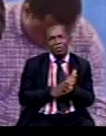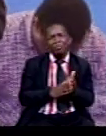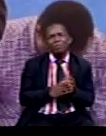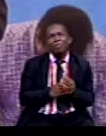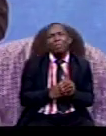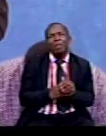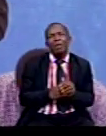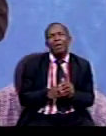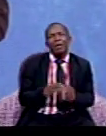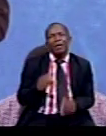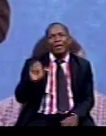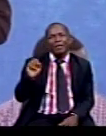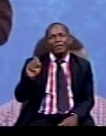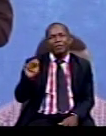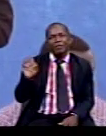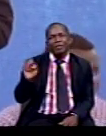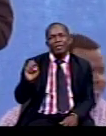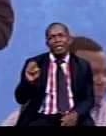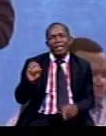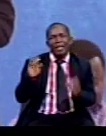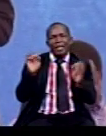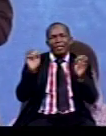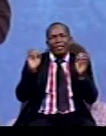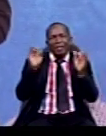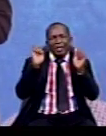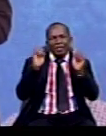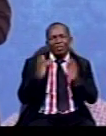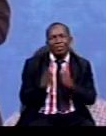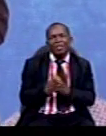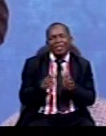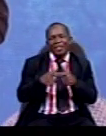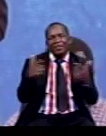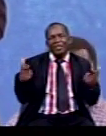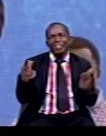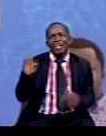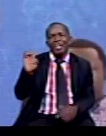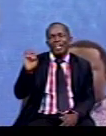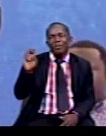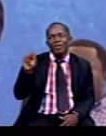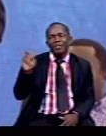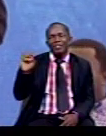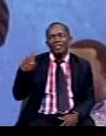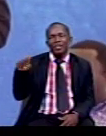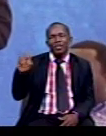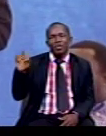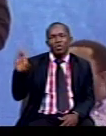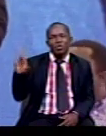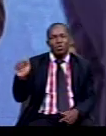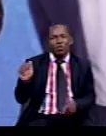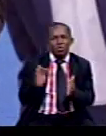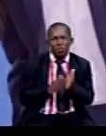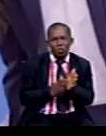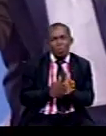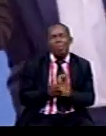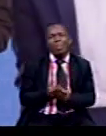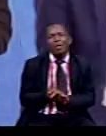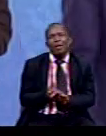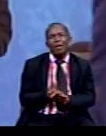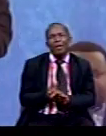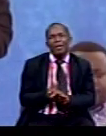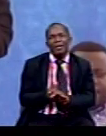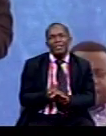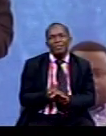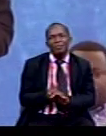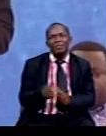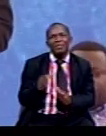Complex, Mape Presby, Presec Legon, Tema Secondary School, Sacred Heart Technical Institute, AND Memorial Institute, Nungwa